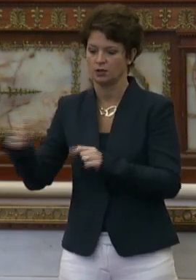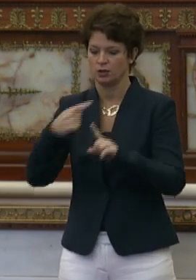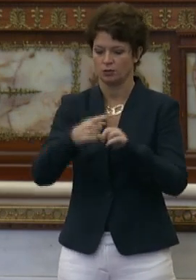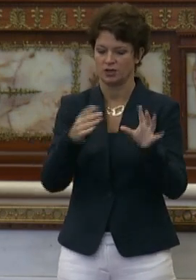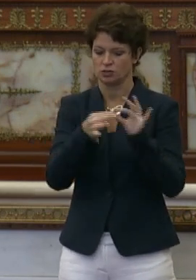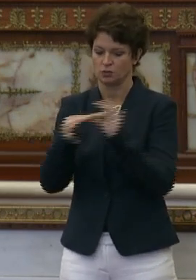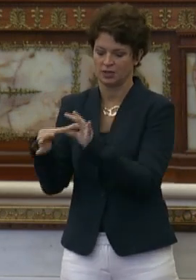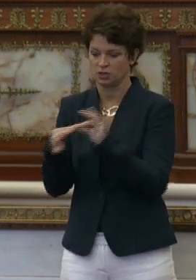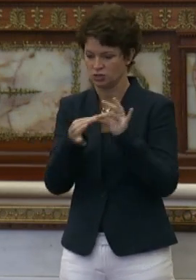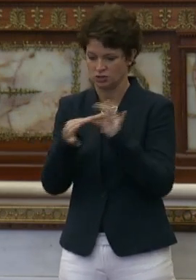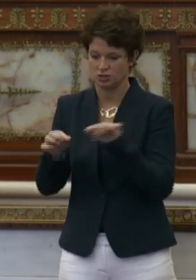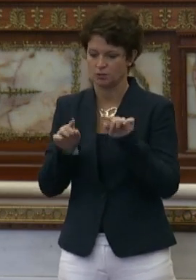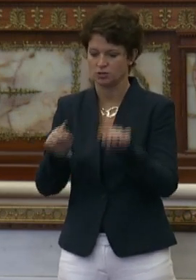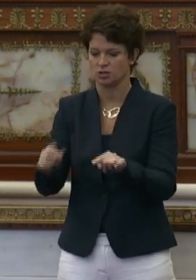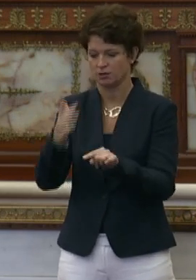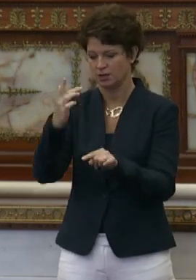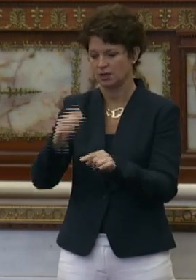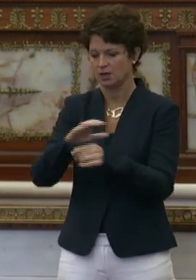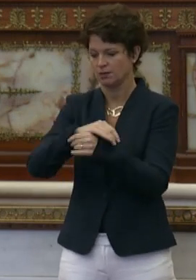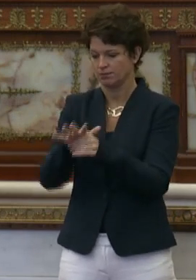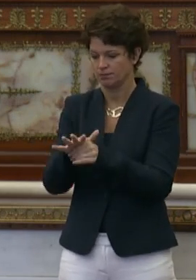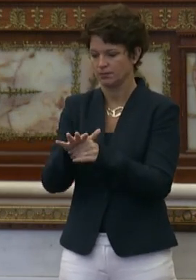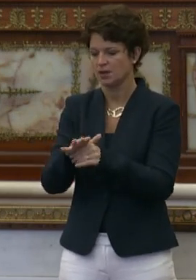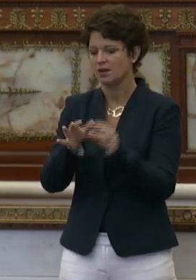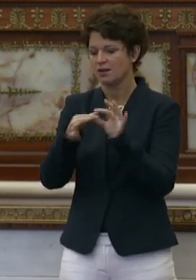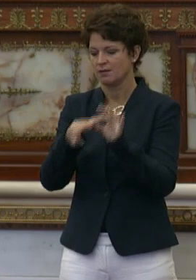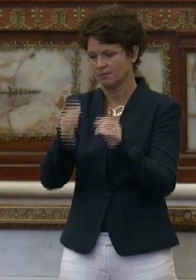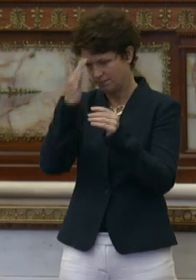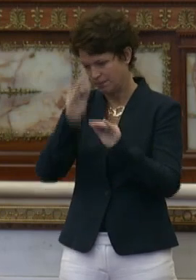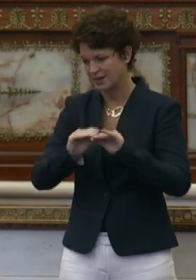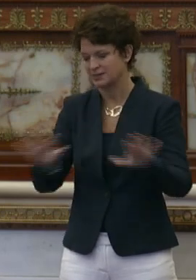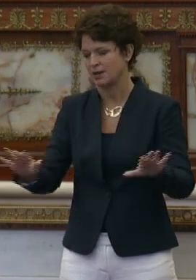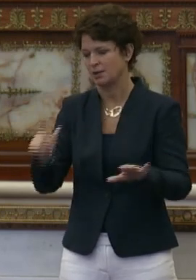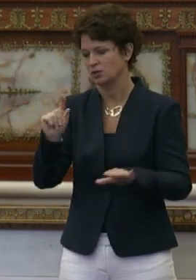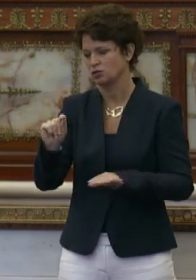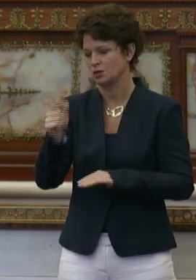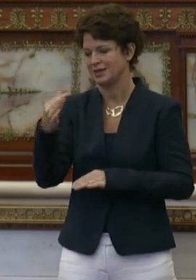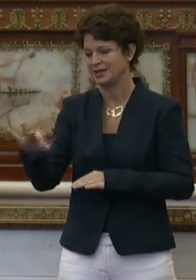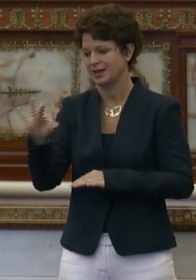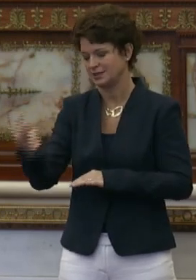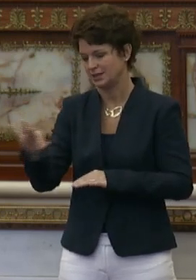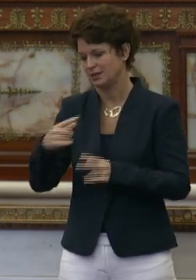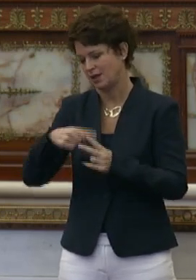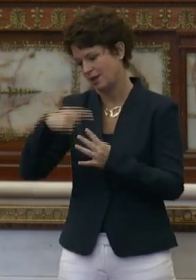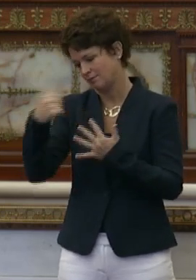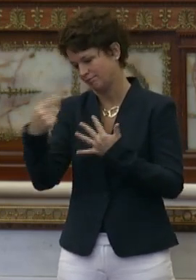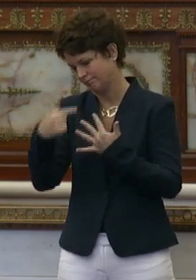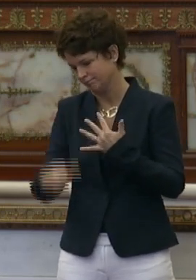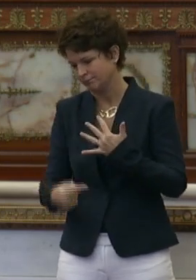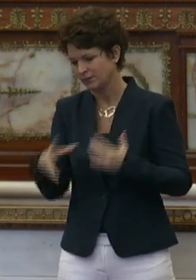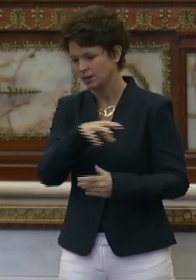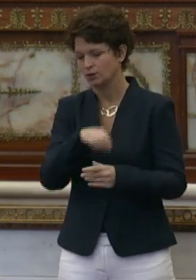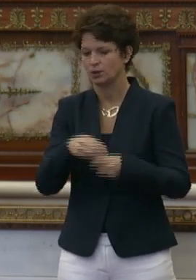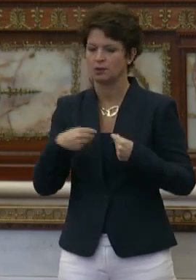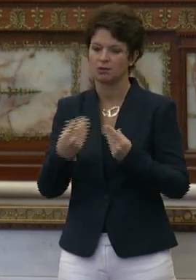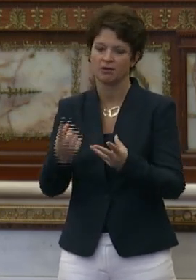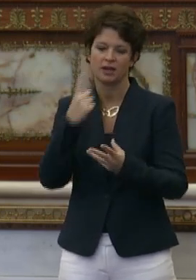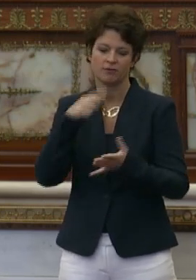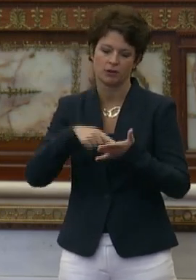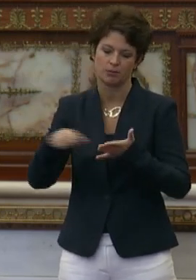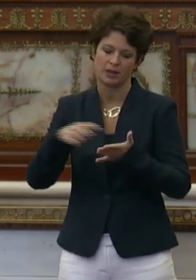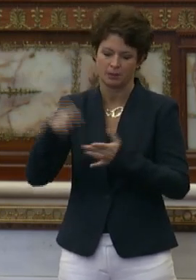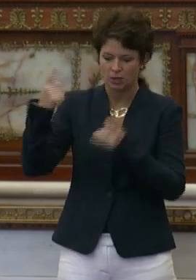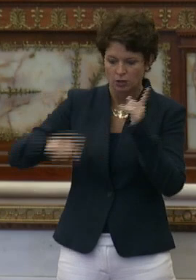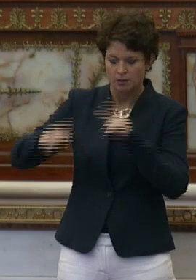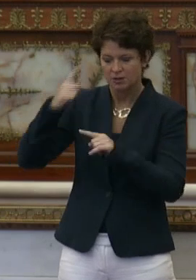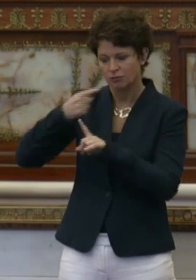relationship during the novel coronavirus of 2019 pandemic and otherwise, including providing for payment agreements